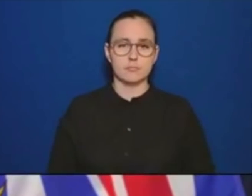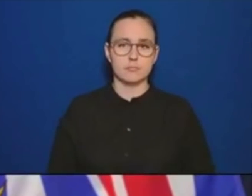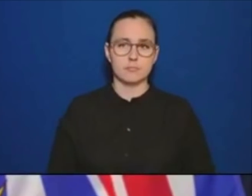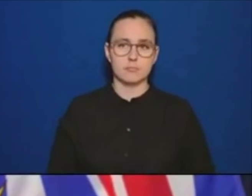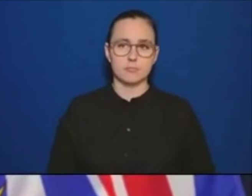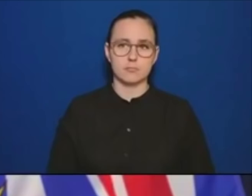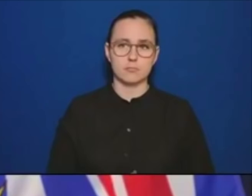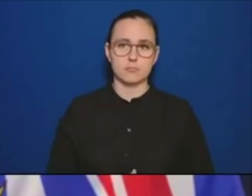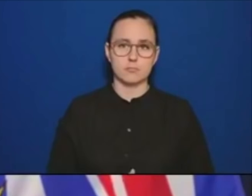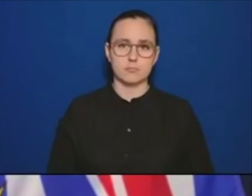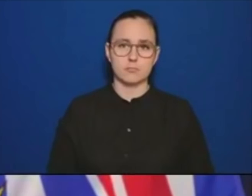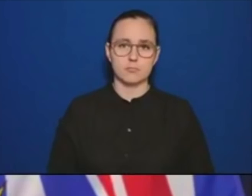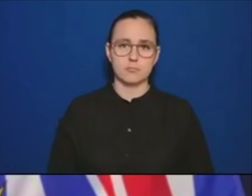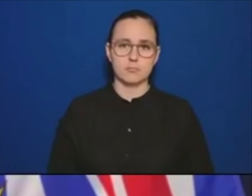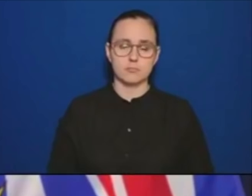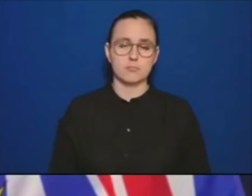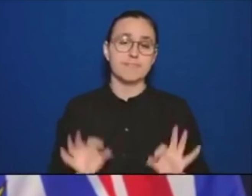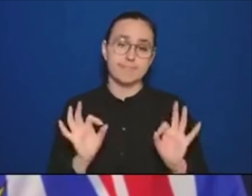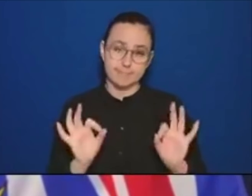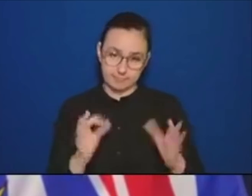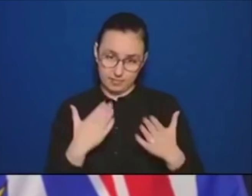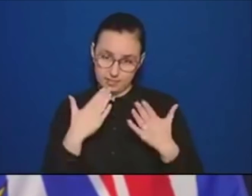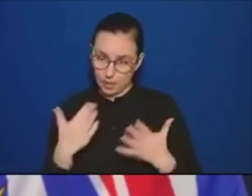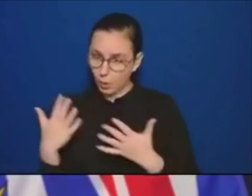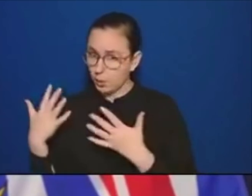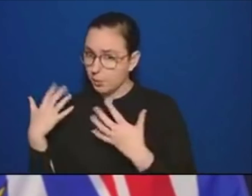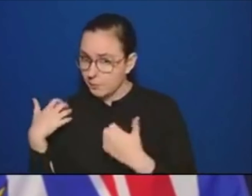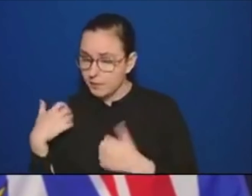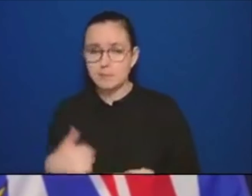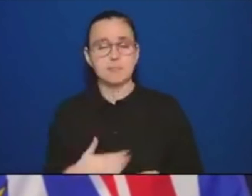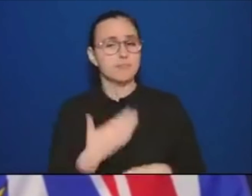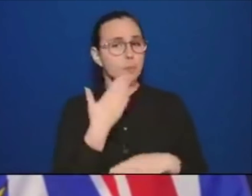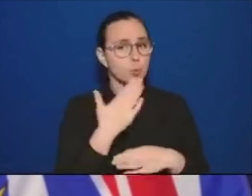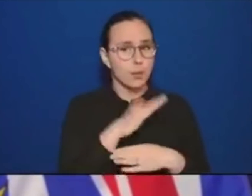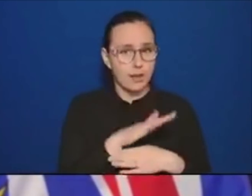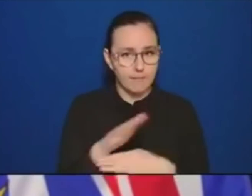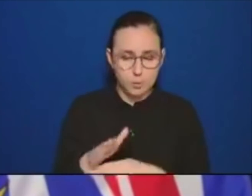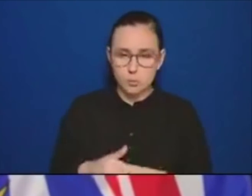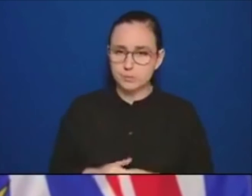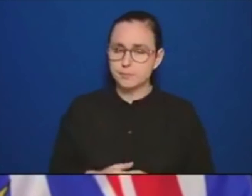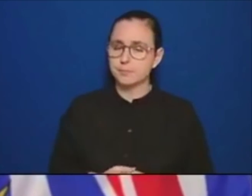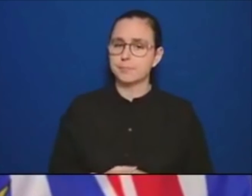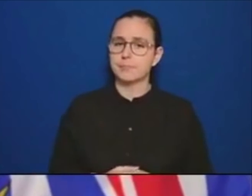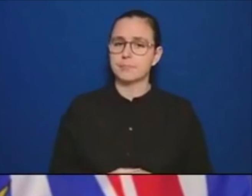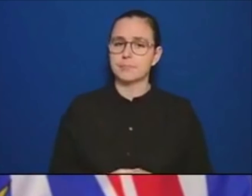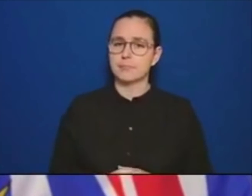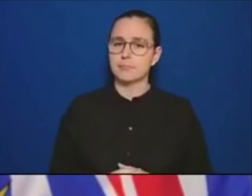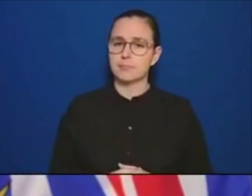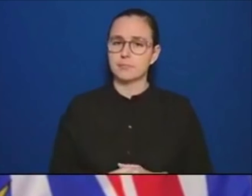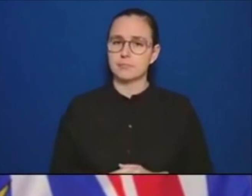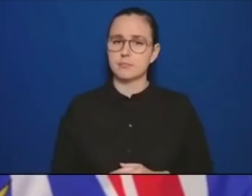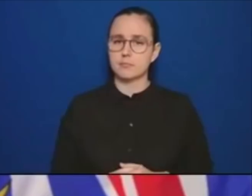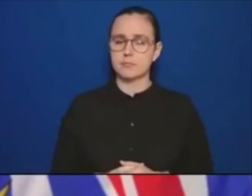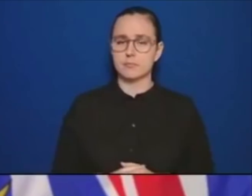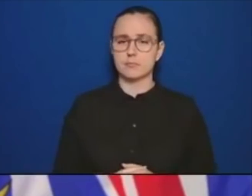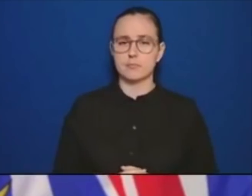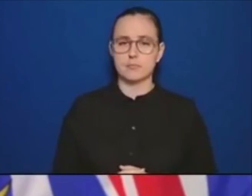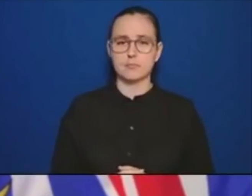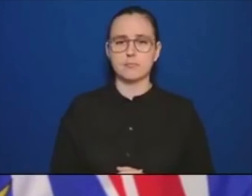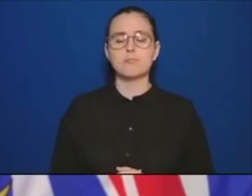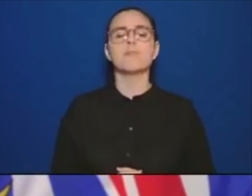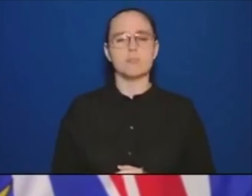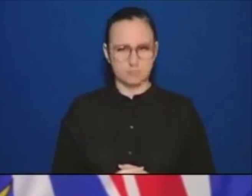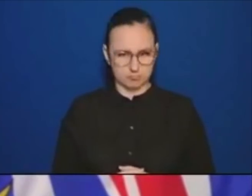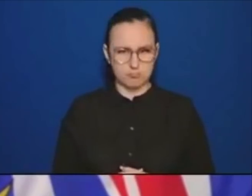Thank you, Minister Rankin, and good afternoon. I want to begin the Ministry of Transportation and Infrastructure's update